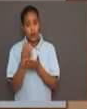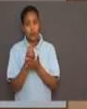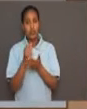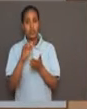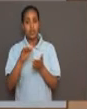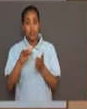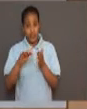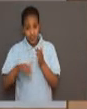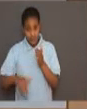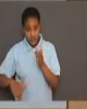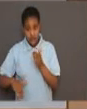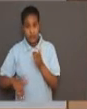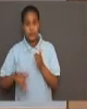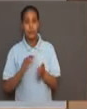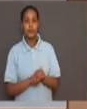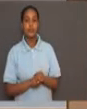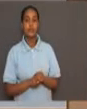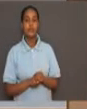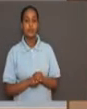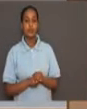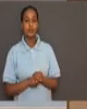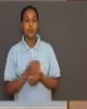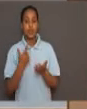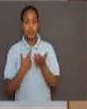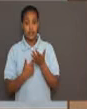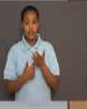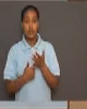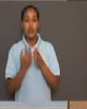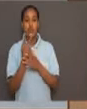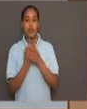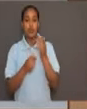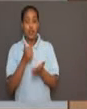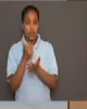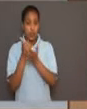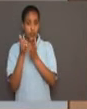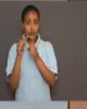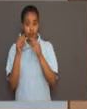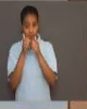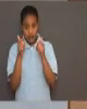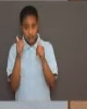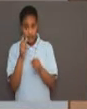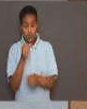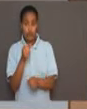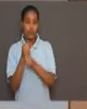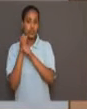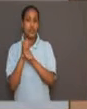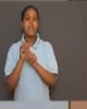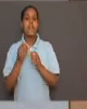residue or char. These both help to extinguish fires.